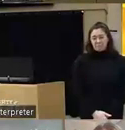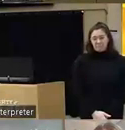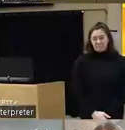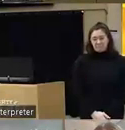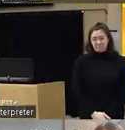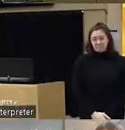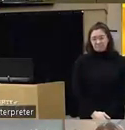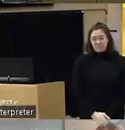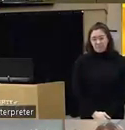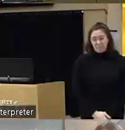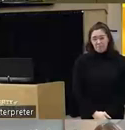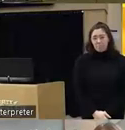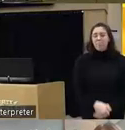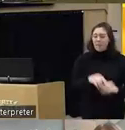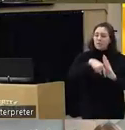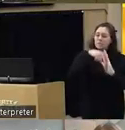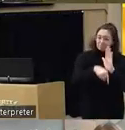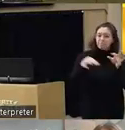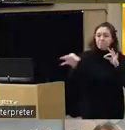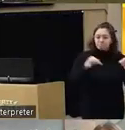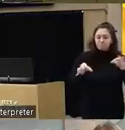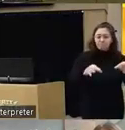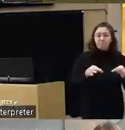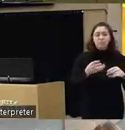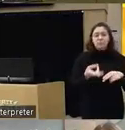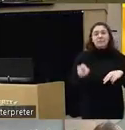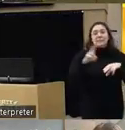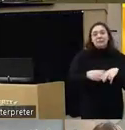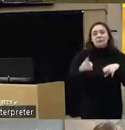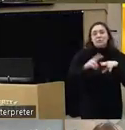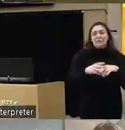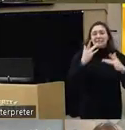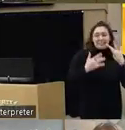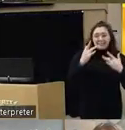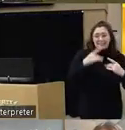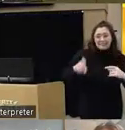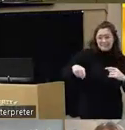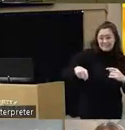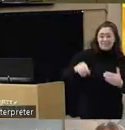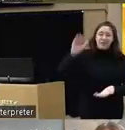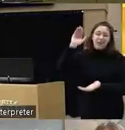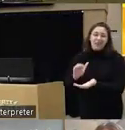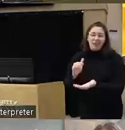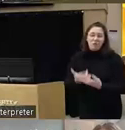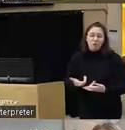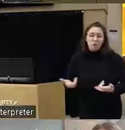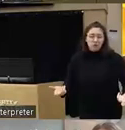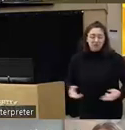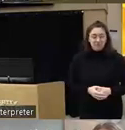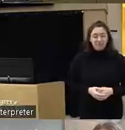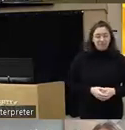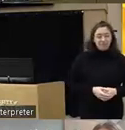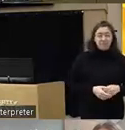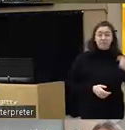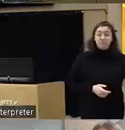And I'll just add a little bit more depth to this about the increasing demand and the reduced supply of the services. As you can see,